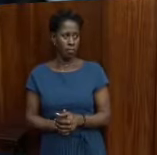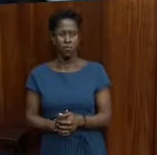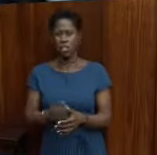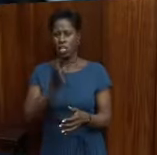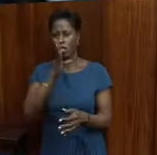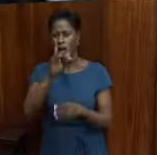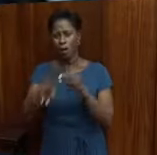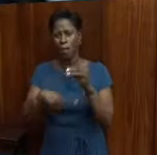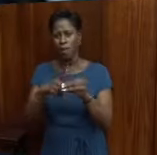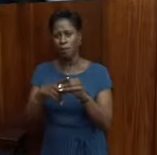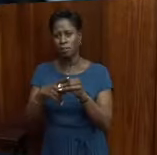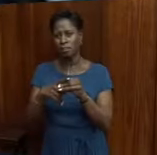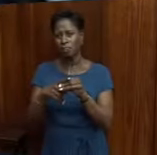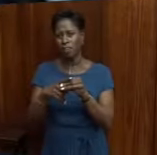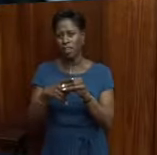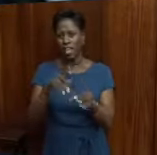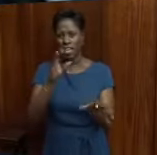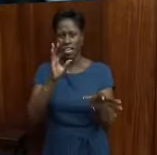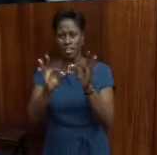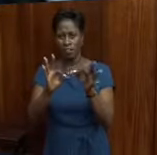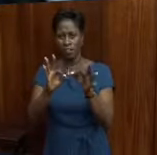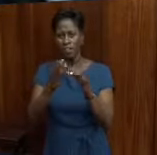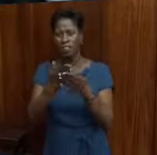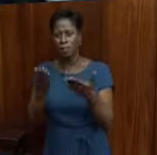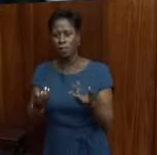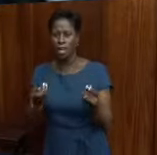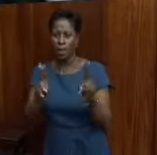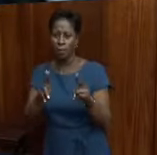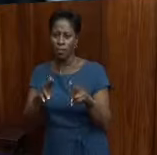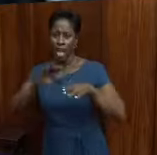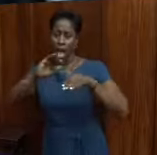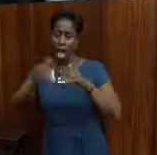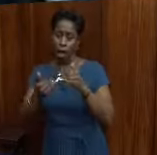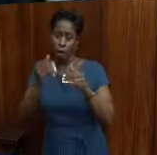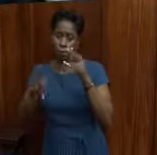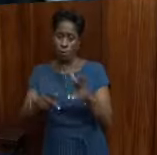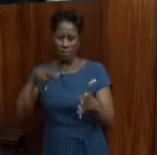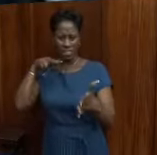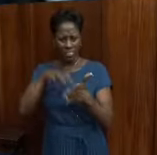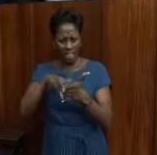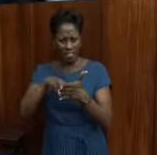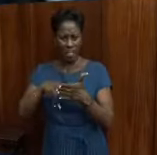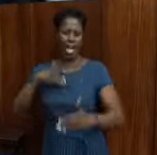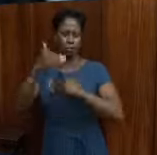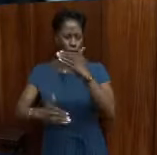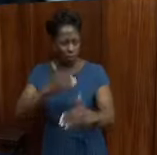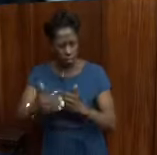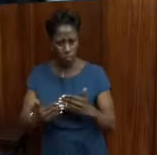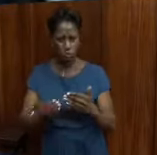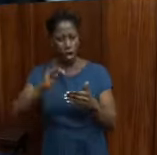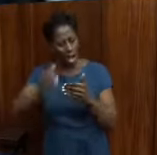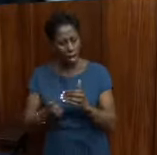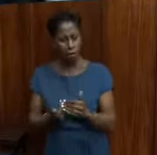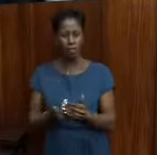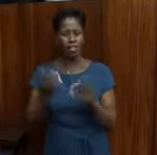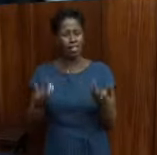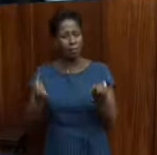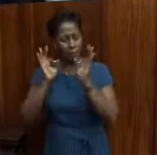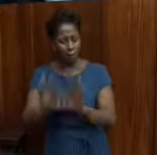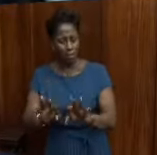against the impacts of climate change takes on a multi-pronged approach for us in St. Lucia, as we recognize and advocate for a